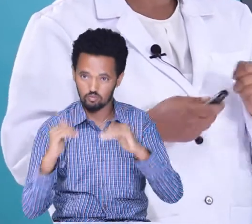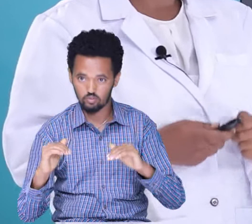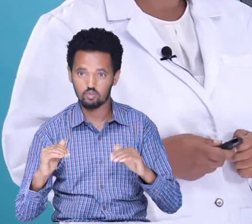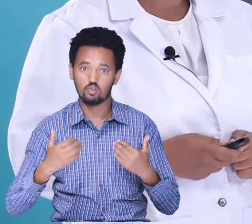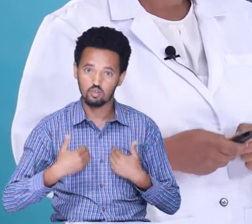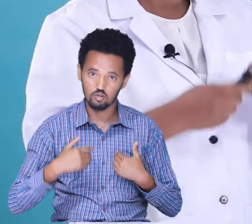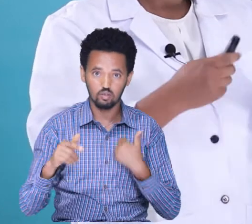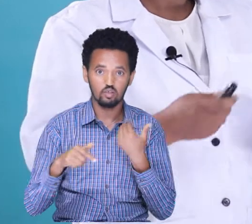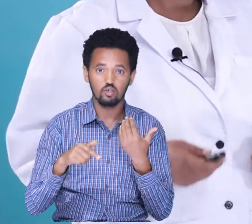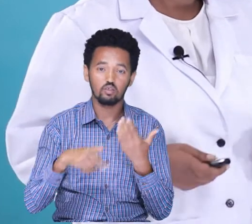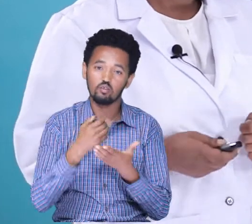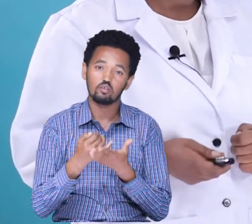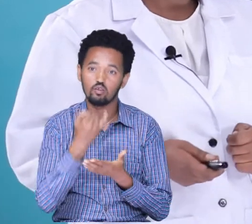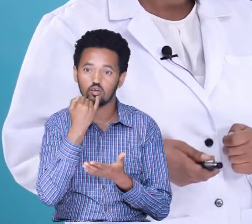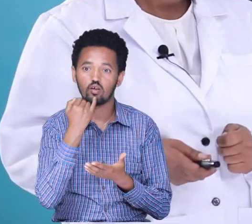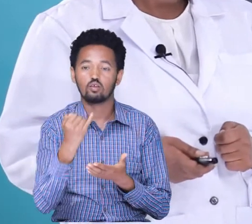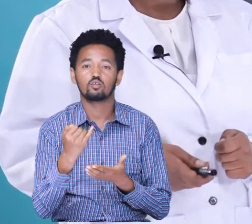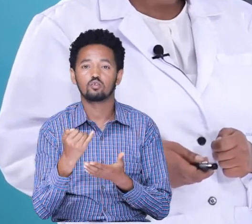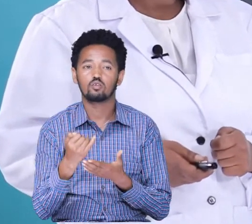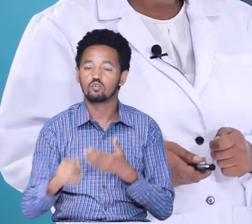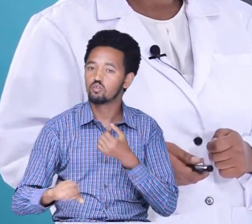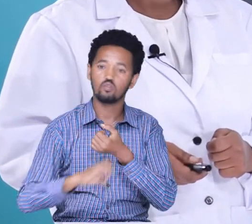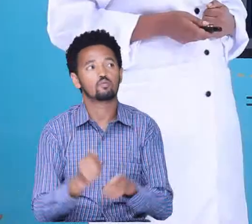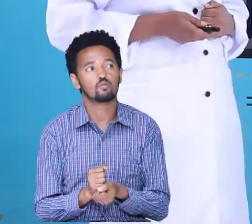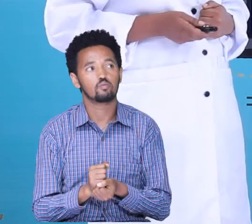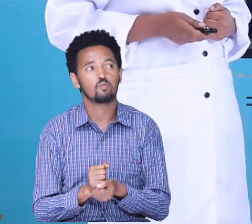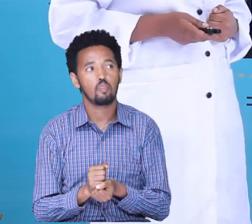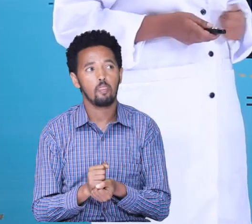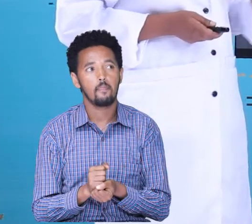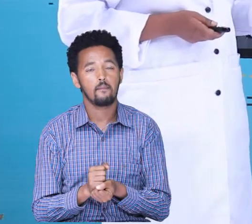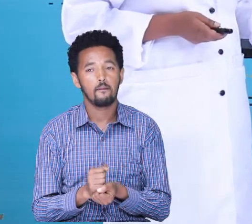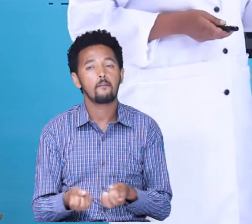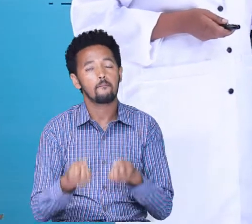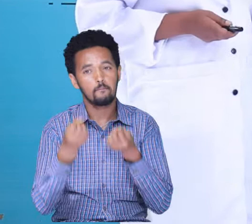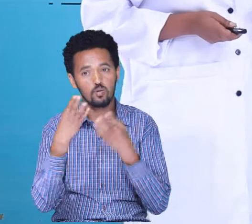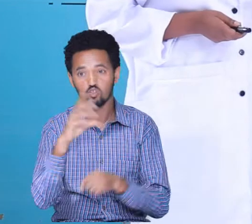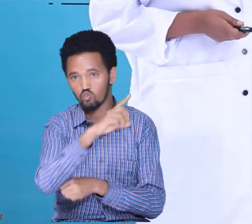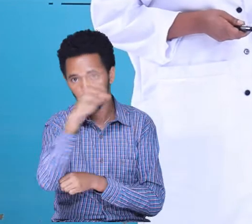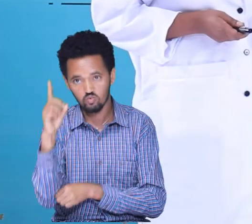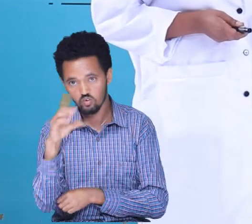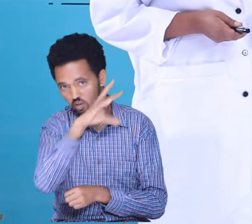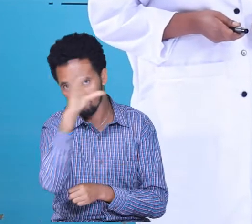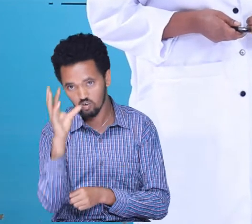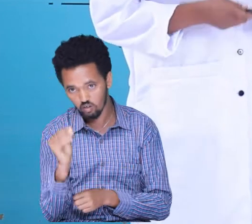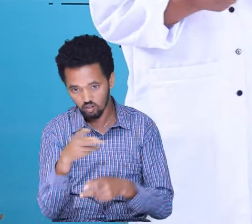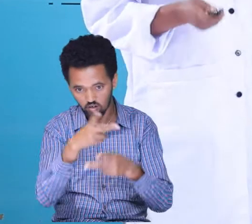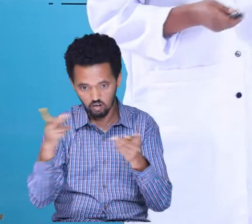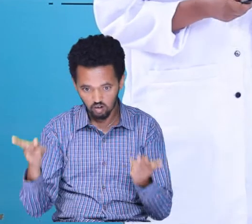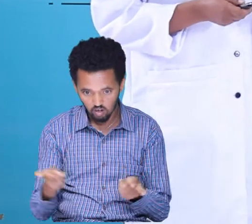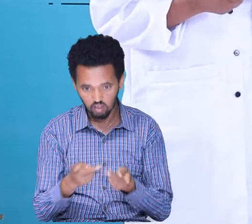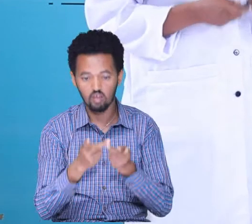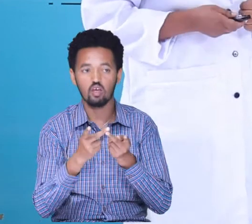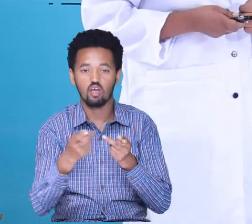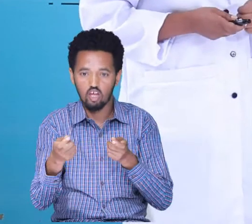this, it has warm effect. For example, most of the African area